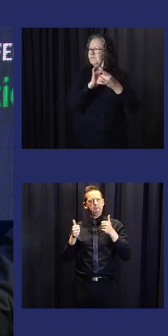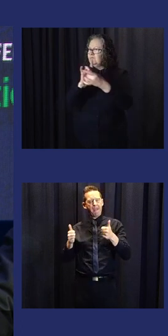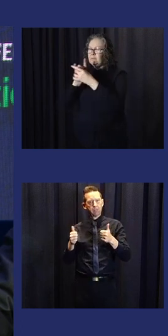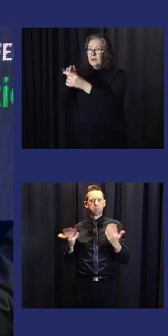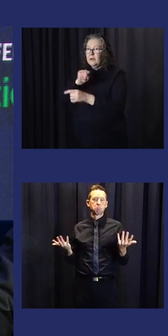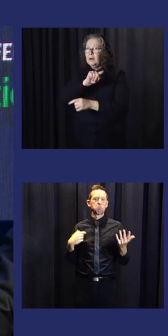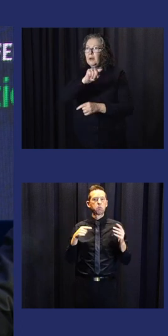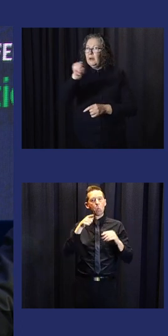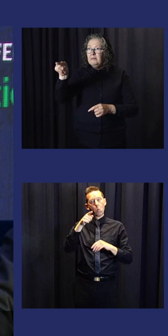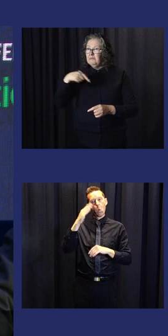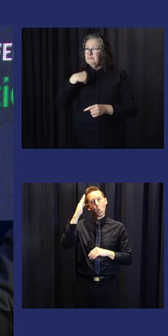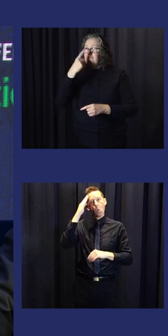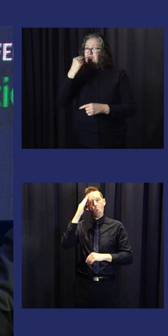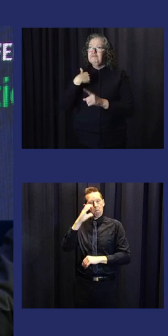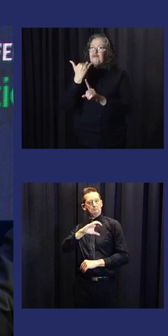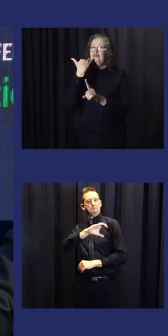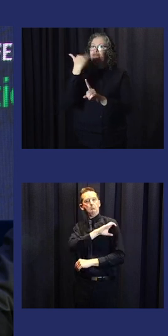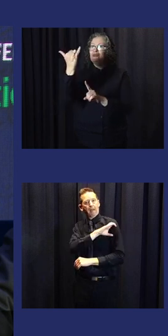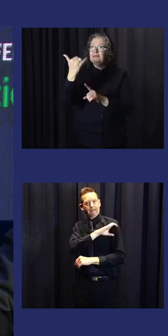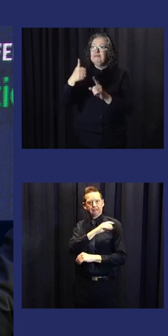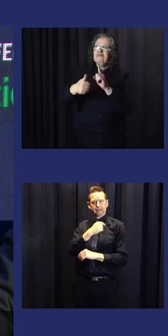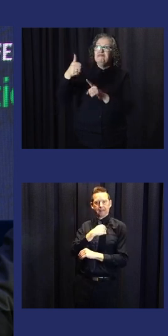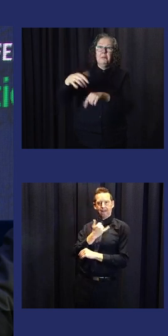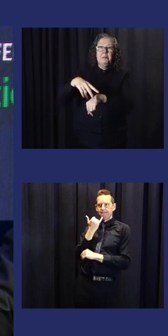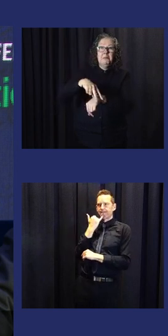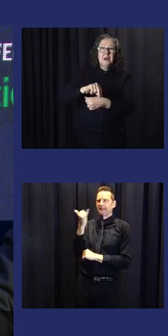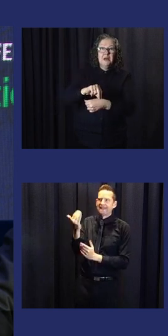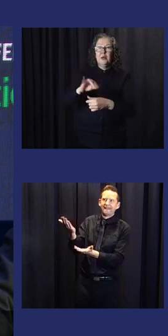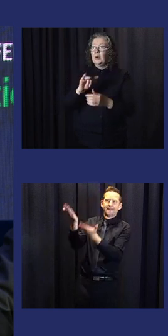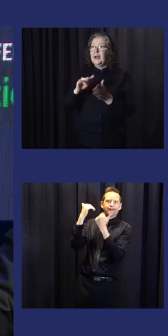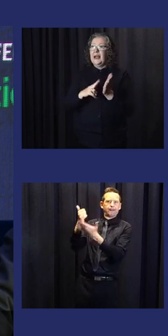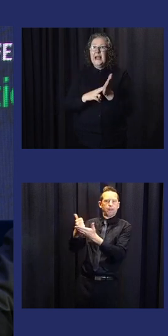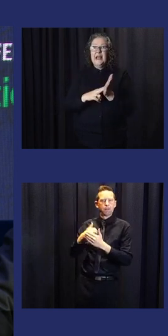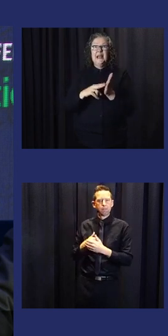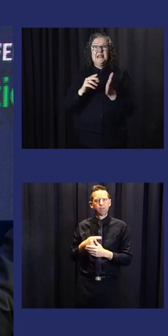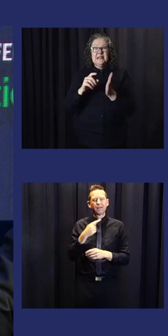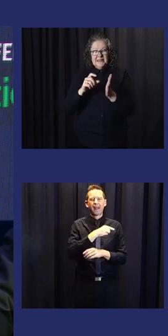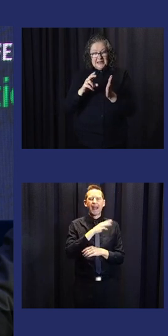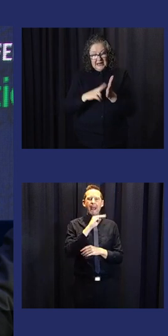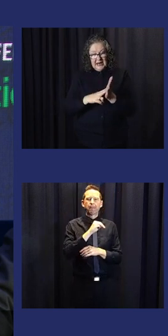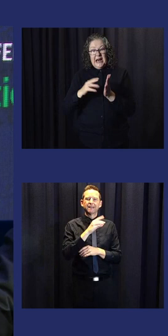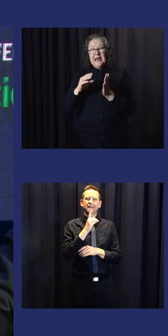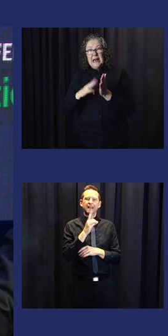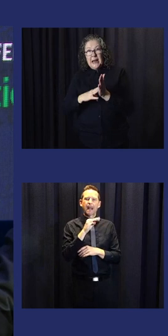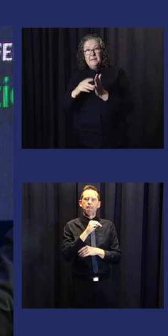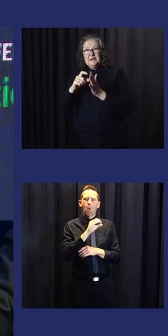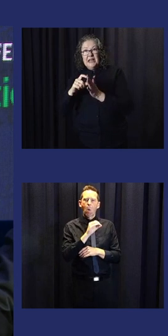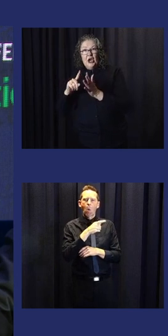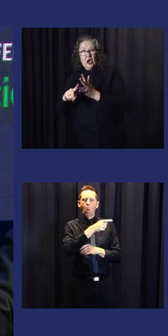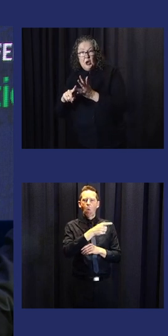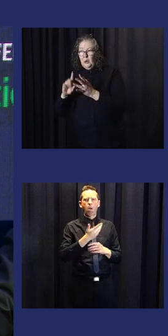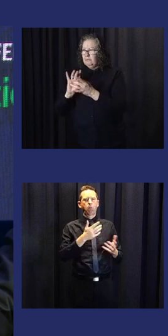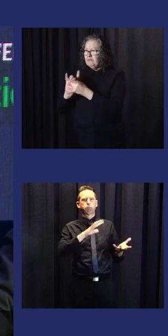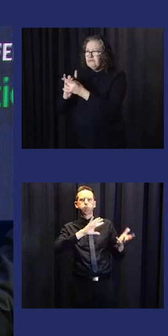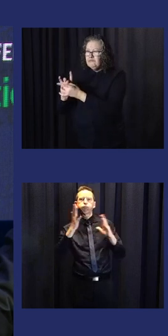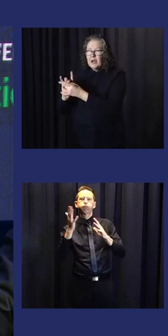people that we can ring within police, for instance, or within the NDMO, or making those relationships clear very, very early in